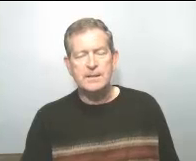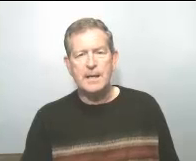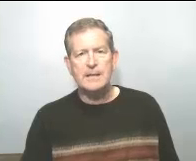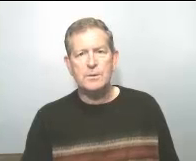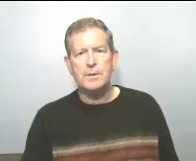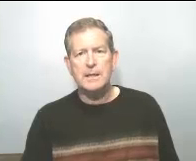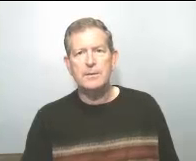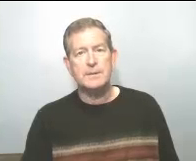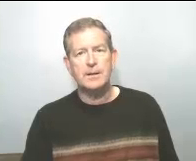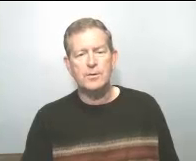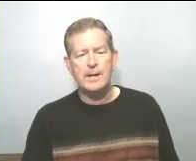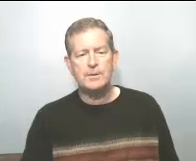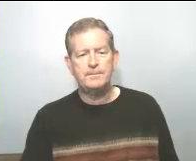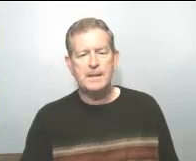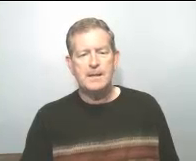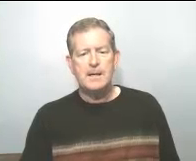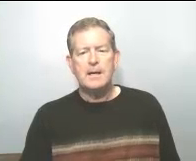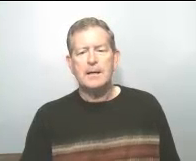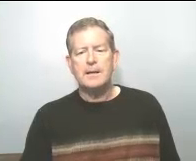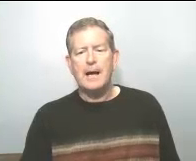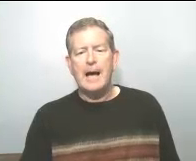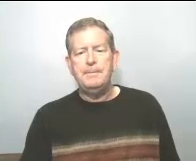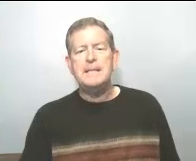Notice I didn't say est-ce que il, it was a contraction.